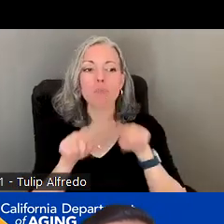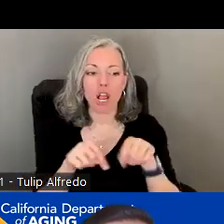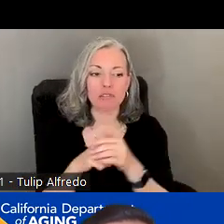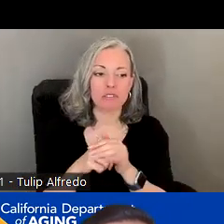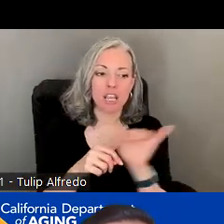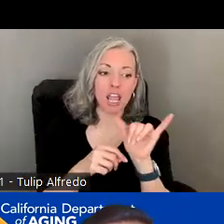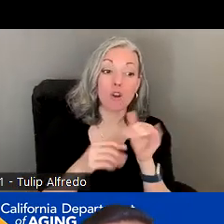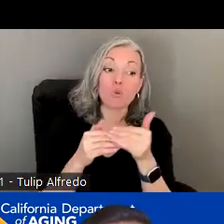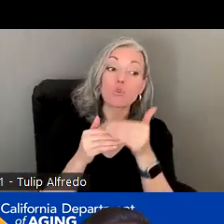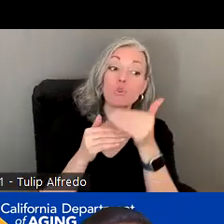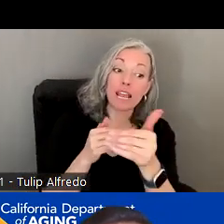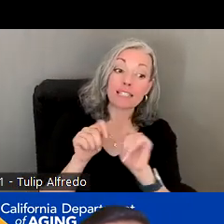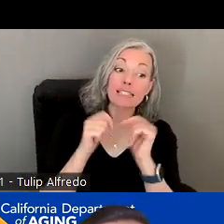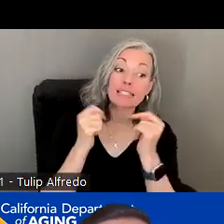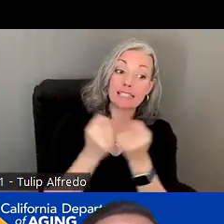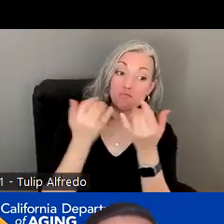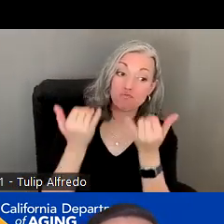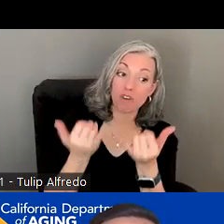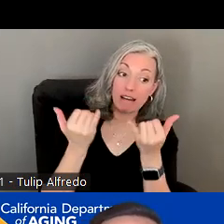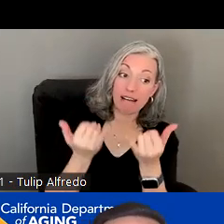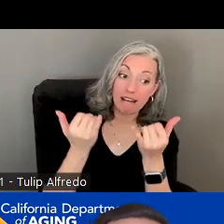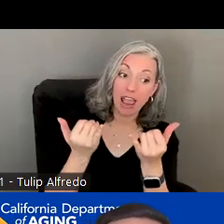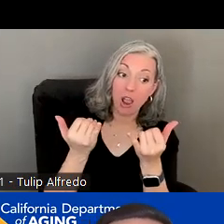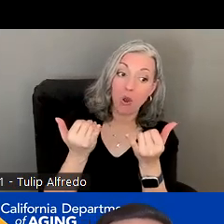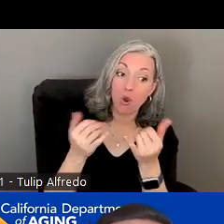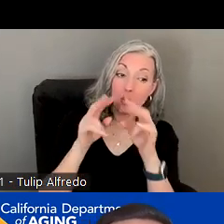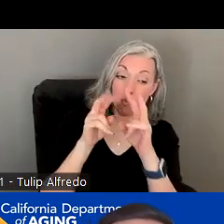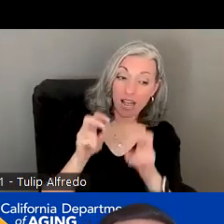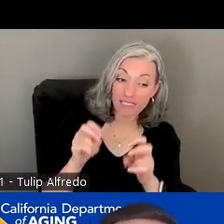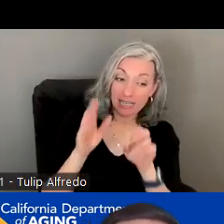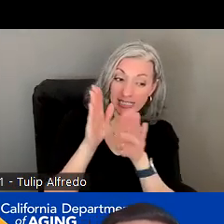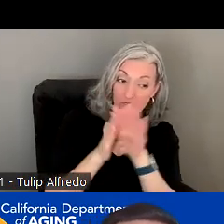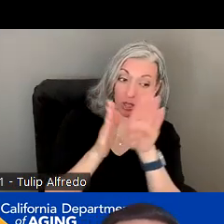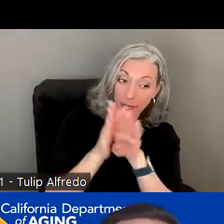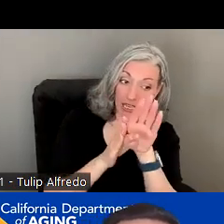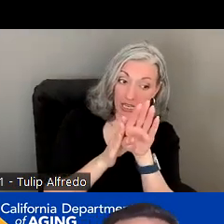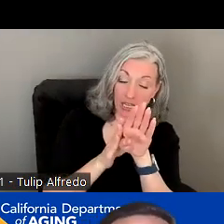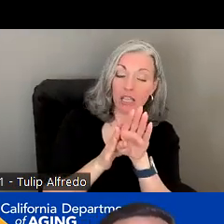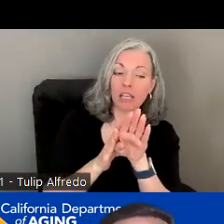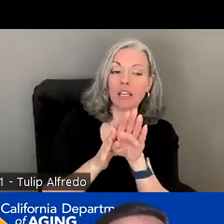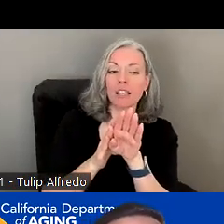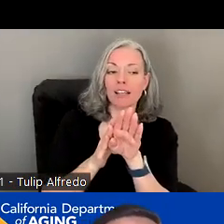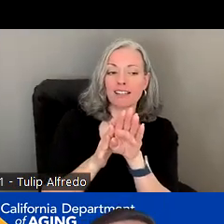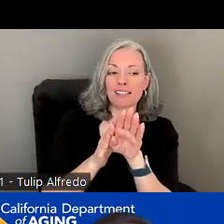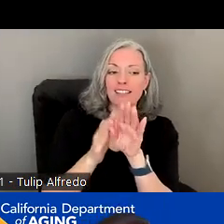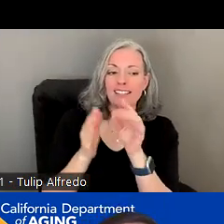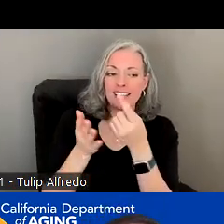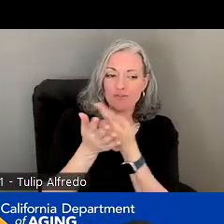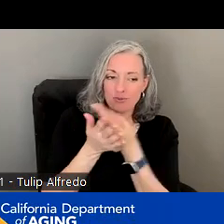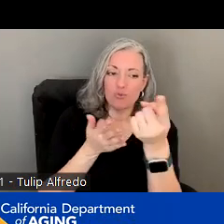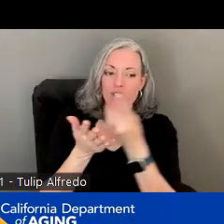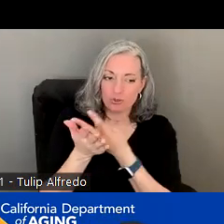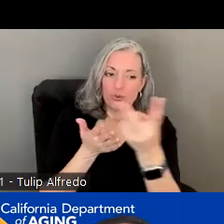next steps, the team is currently analyzing the survey data, and they'll work on developing the following over the next several weeks: the final report, executive